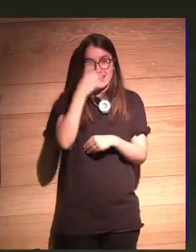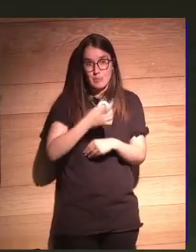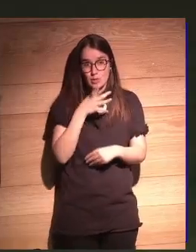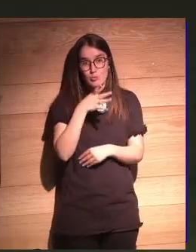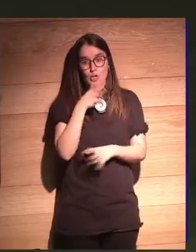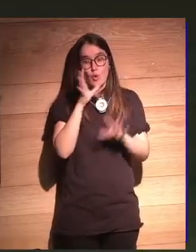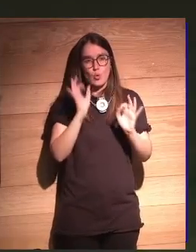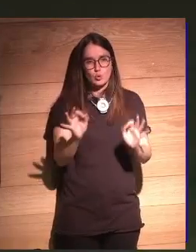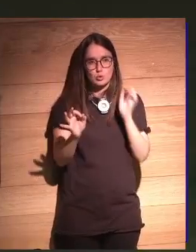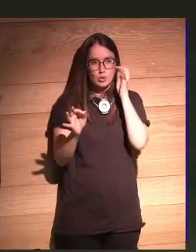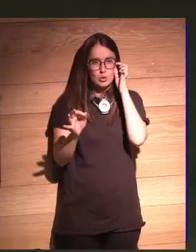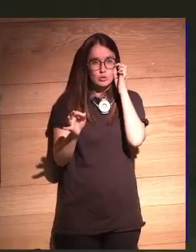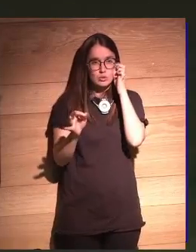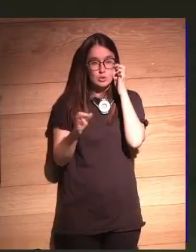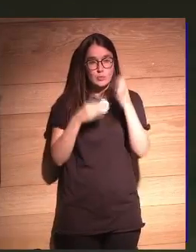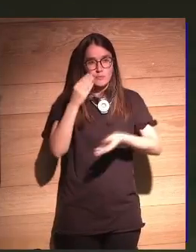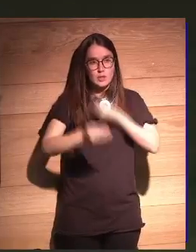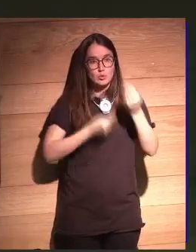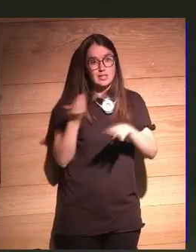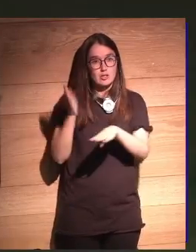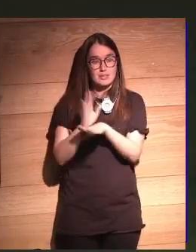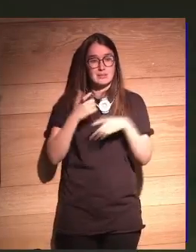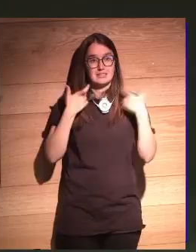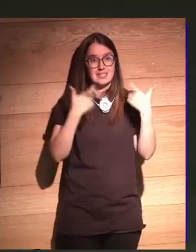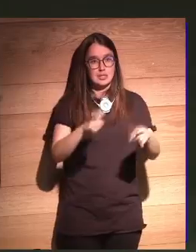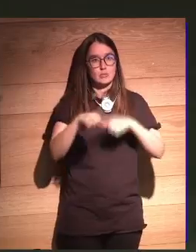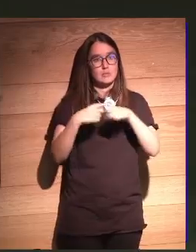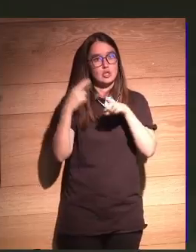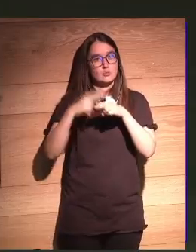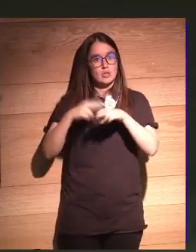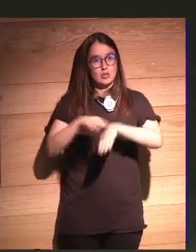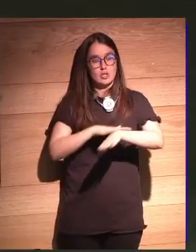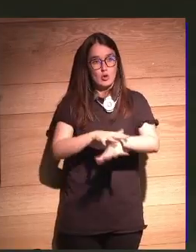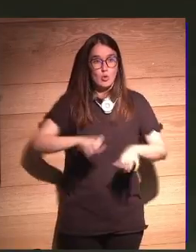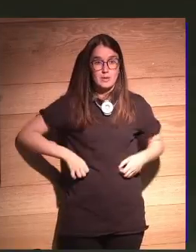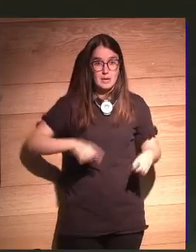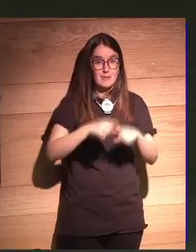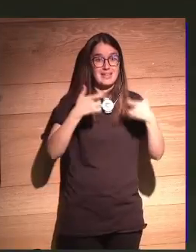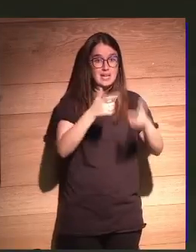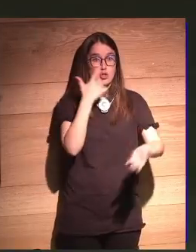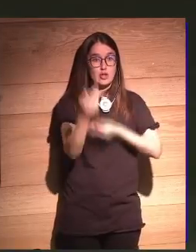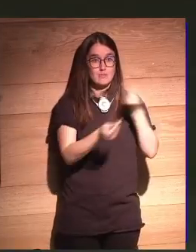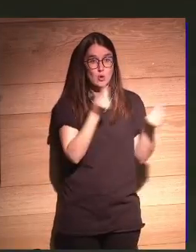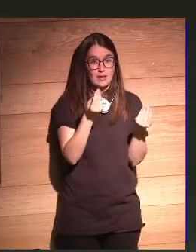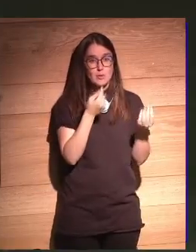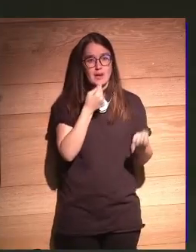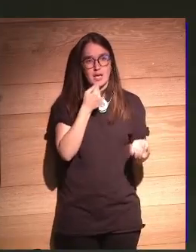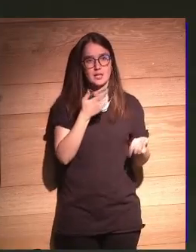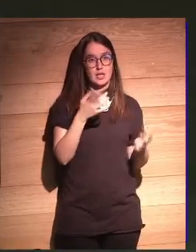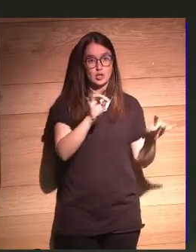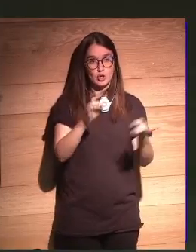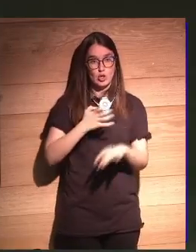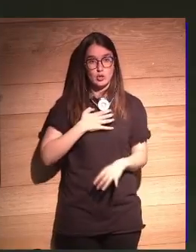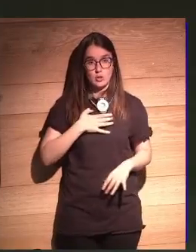bit of a contradiction to the myth, because this is what sector representatives and politicians governing for the speculation